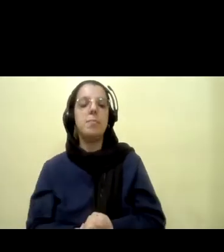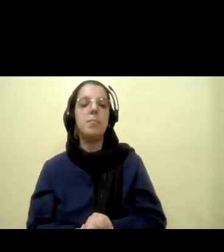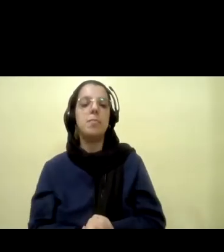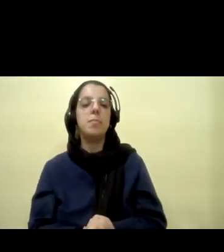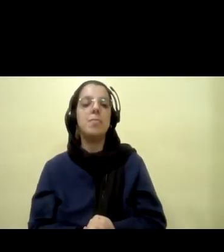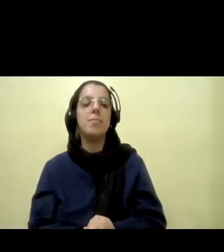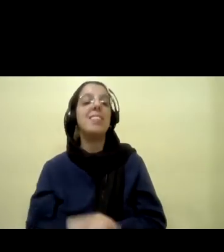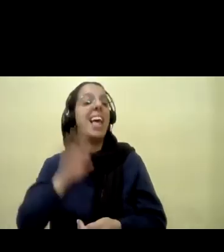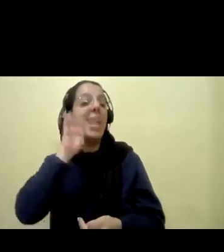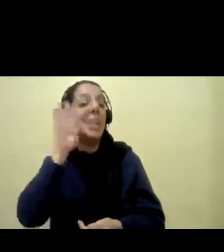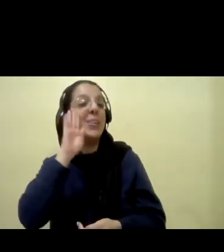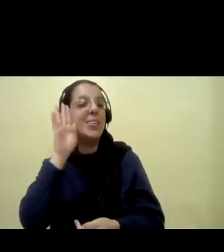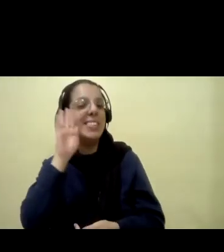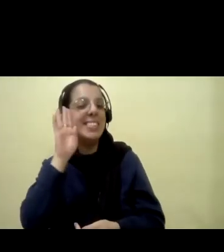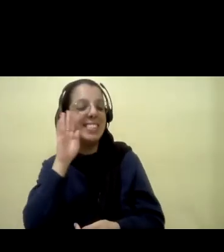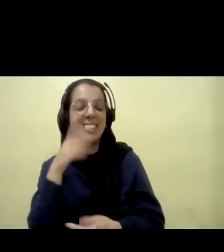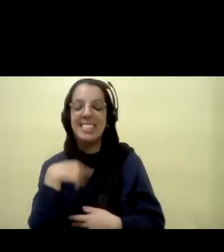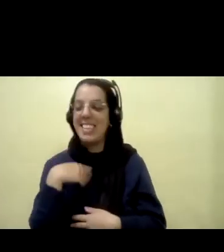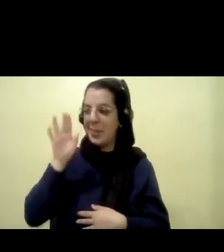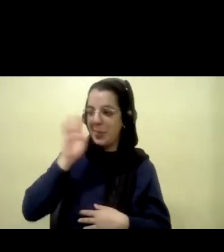Oh, hey there. Hi.